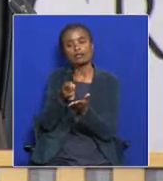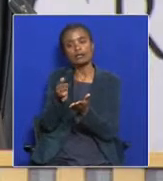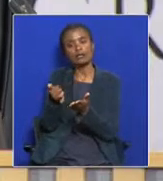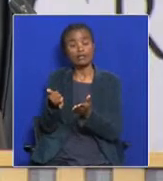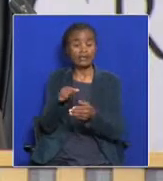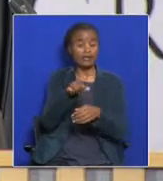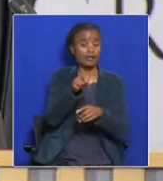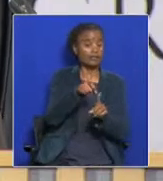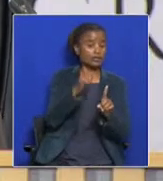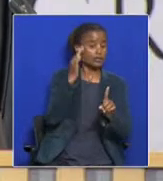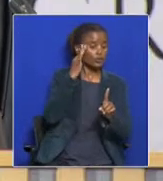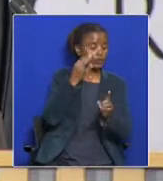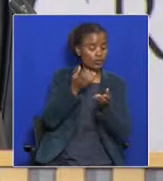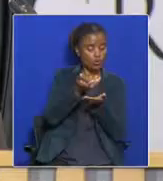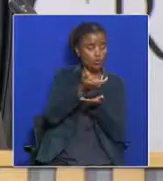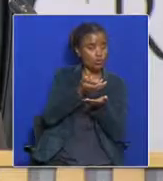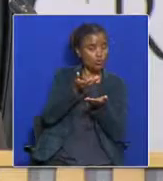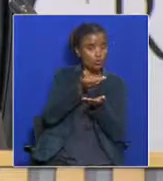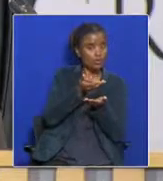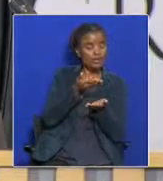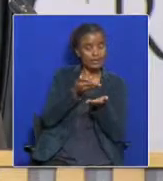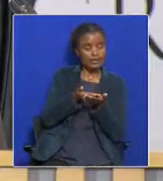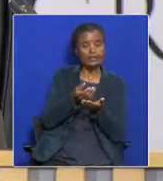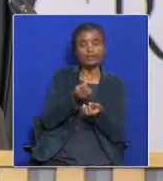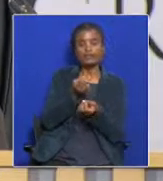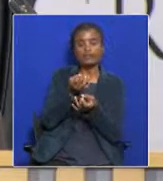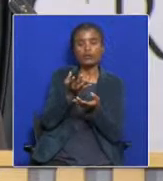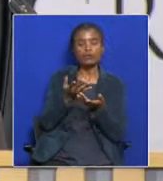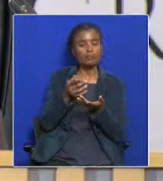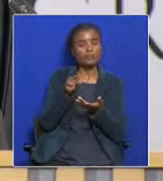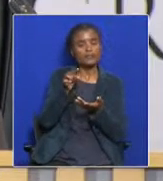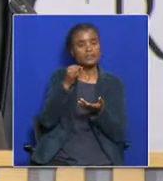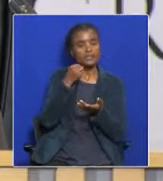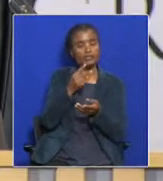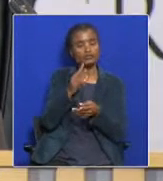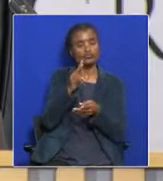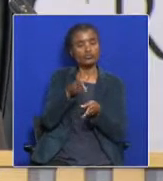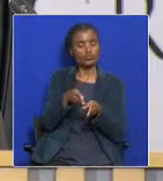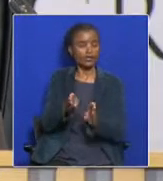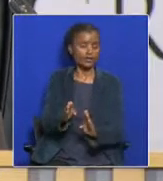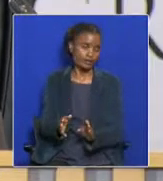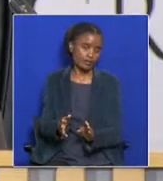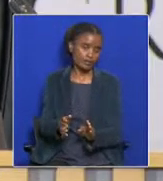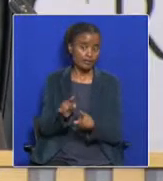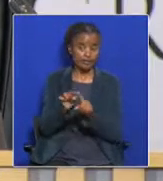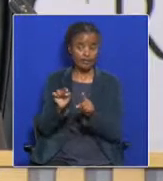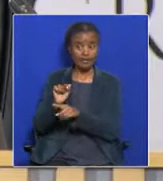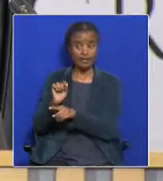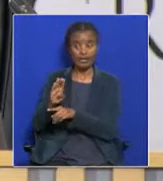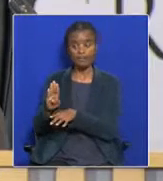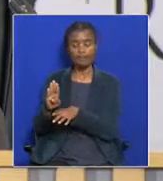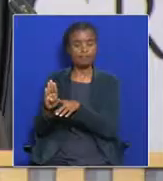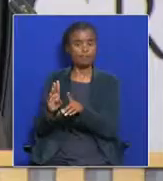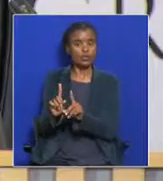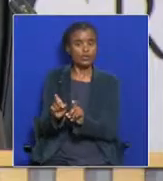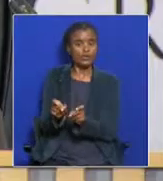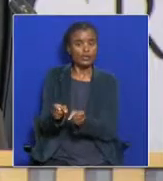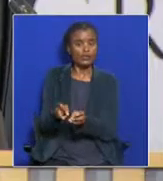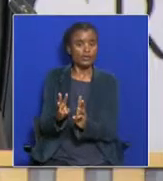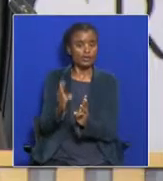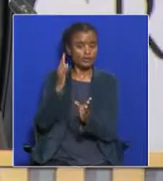two-way, you know. So other than the lab, there's quicker methods to have known the quality of that